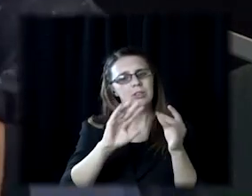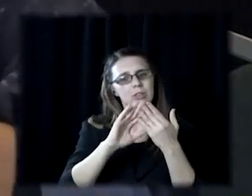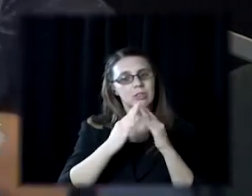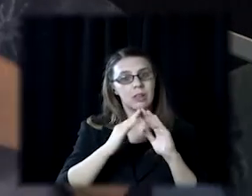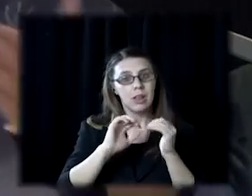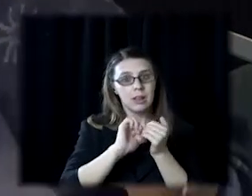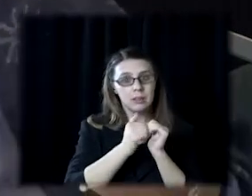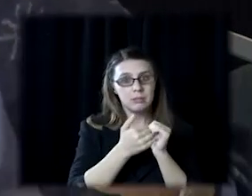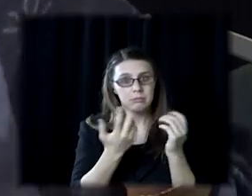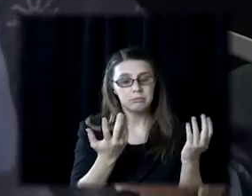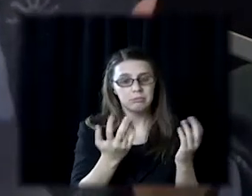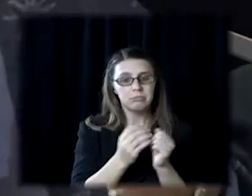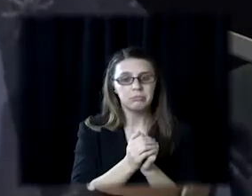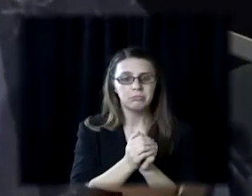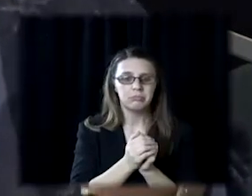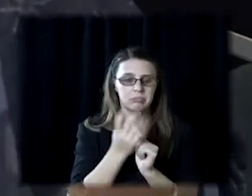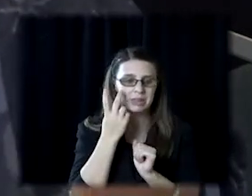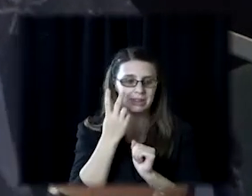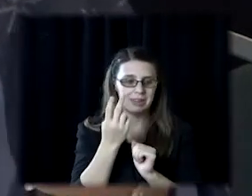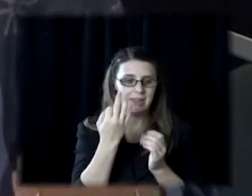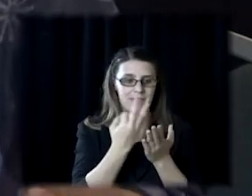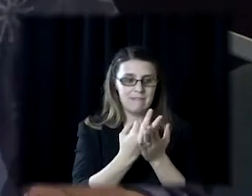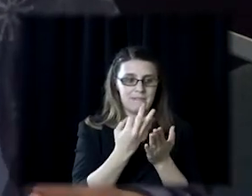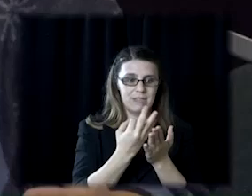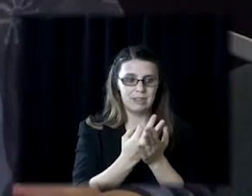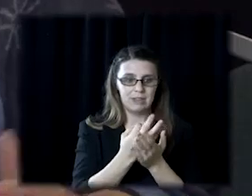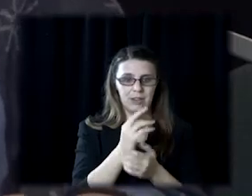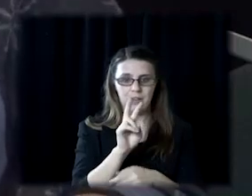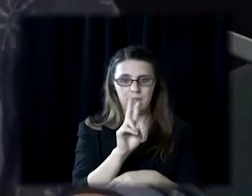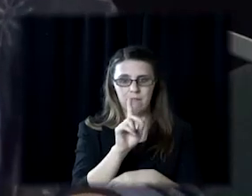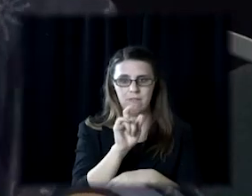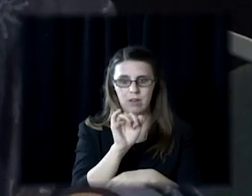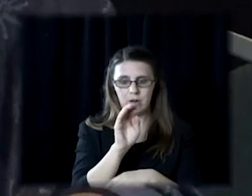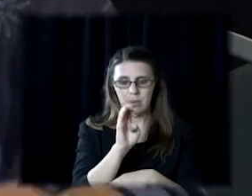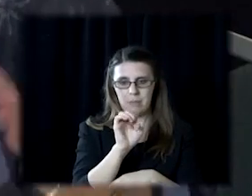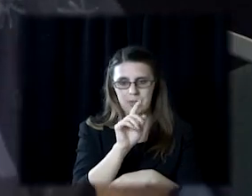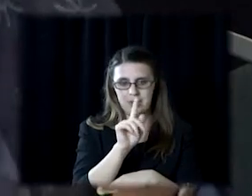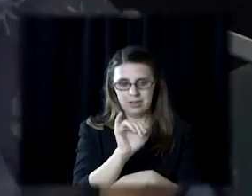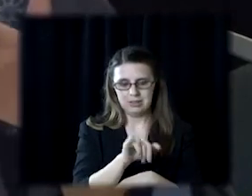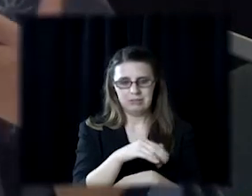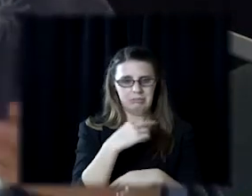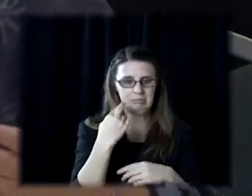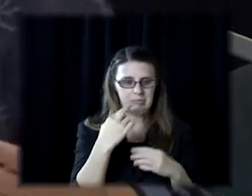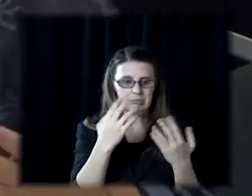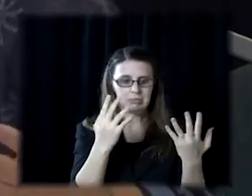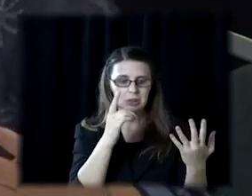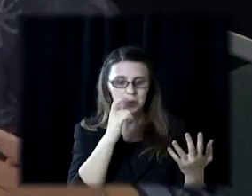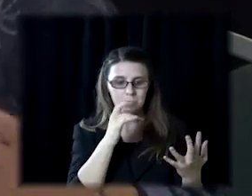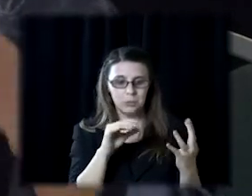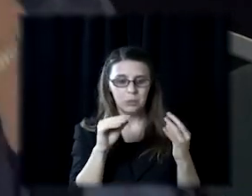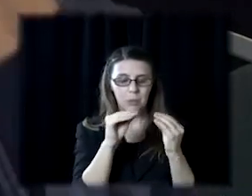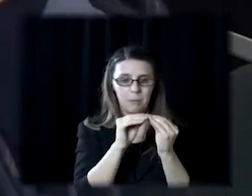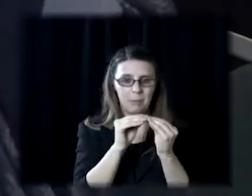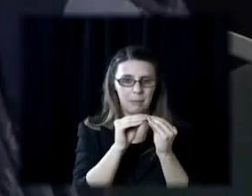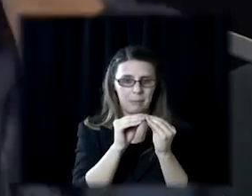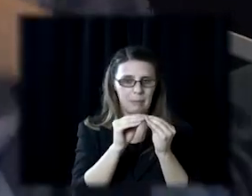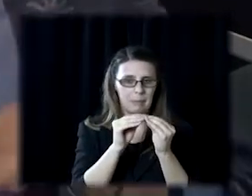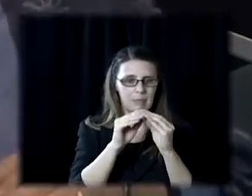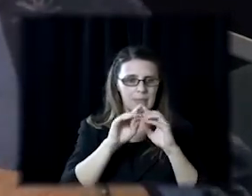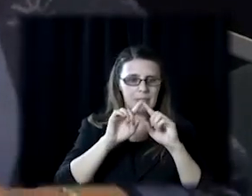at, you know, fiscal vulnerability of all the different municipalities. We looked at who was more reliant on